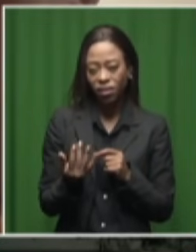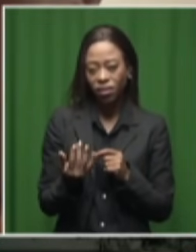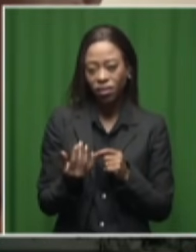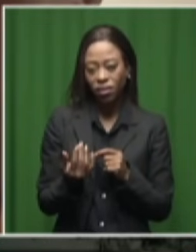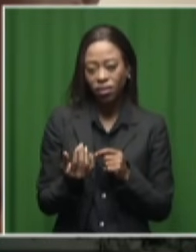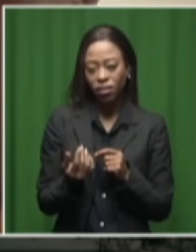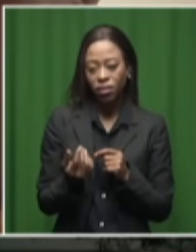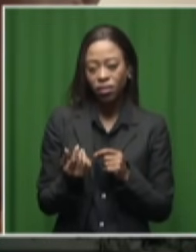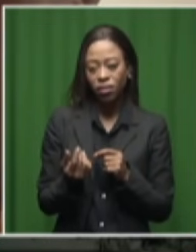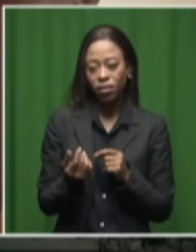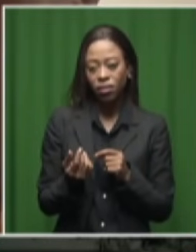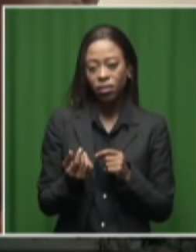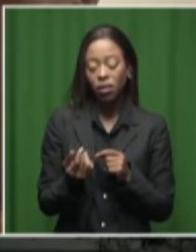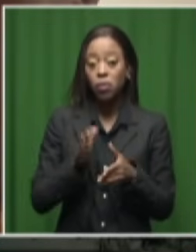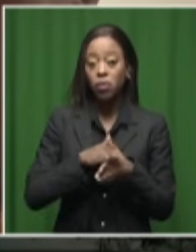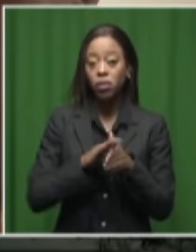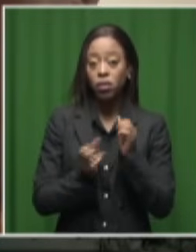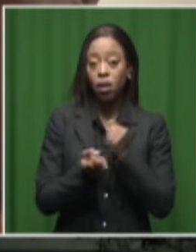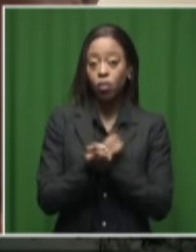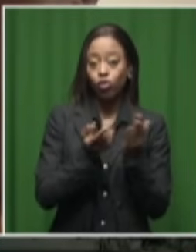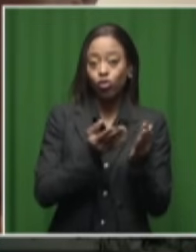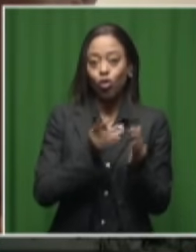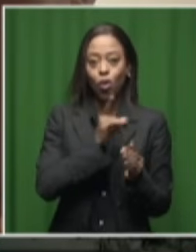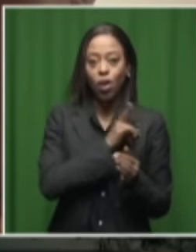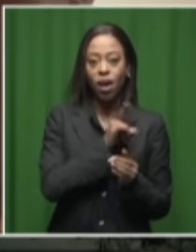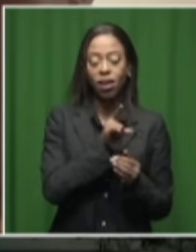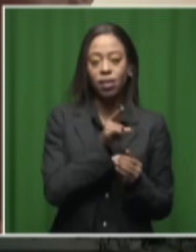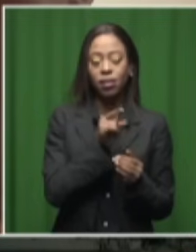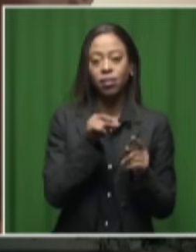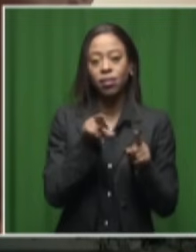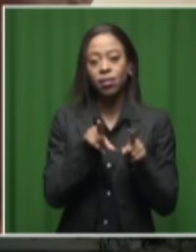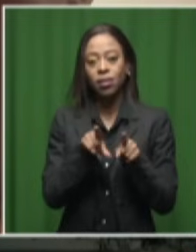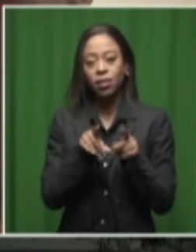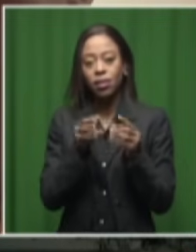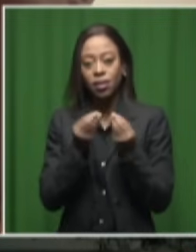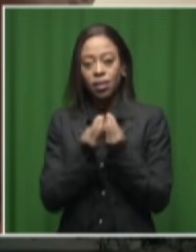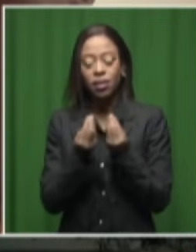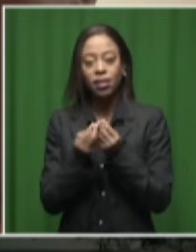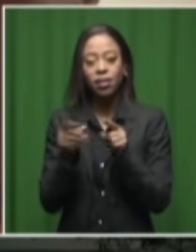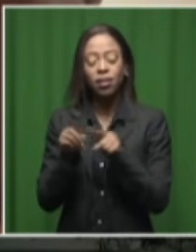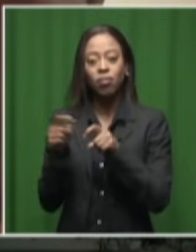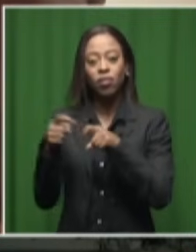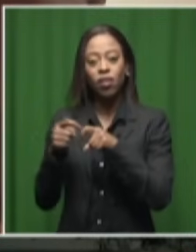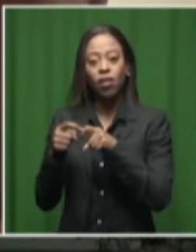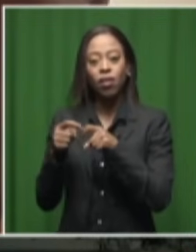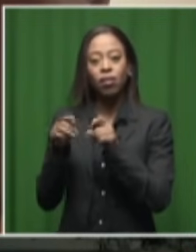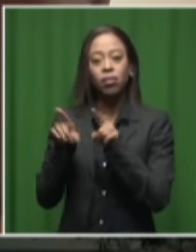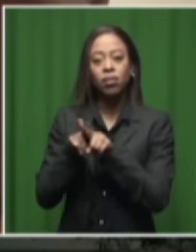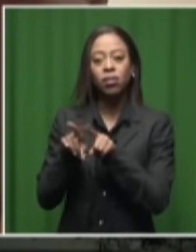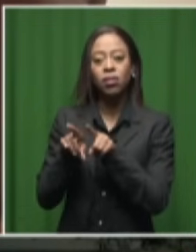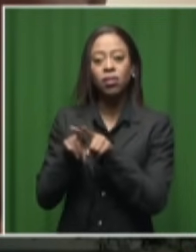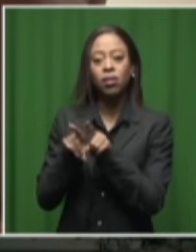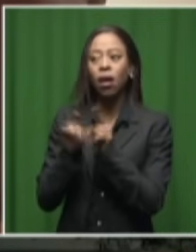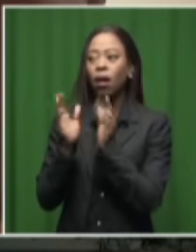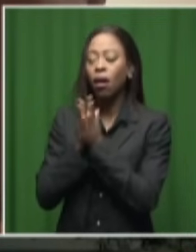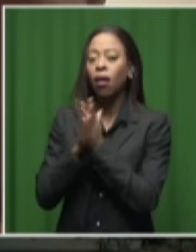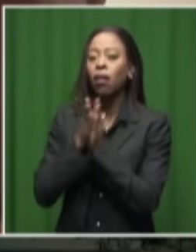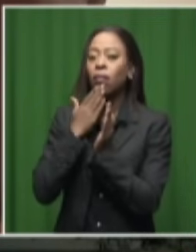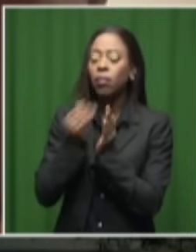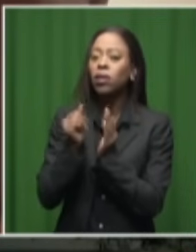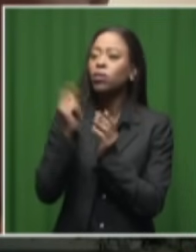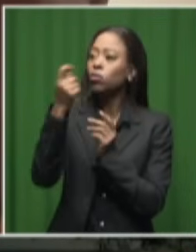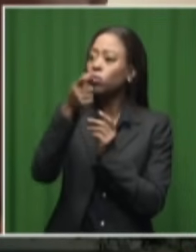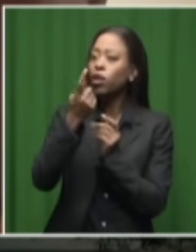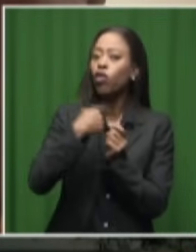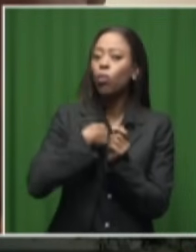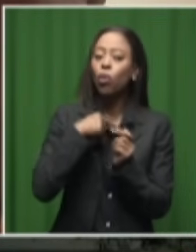was it necessary? And was it because of the likes of Transnet now coming to ask government to take over some of its debt because